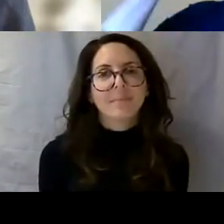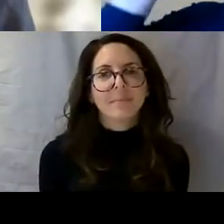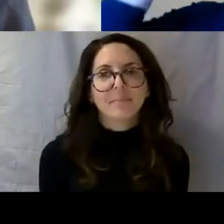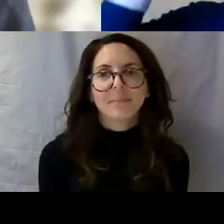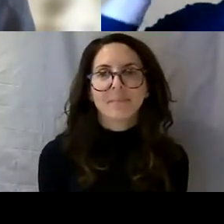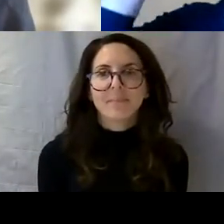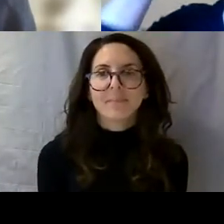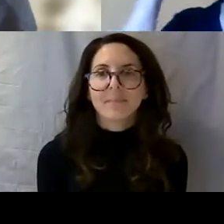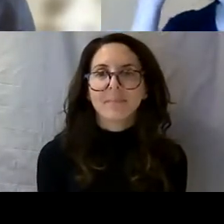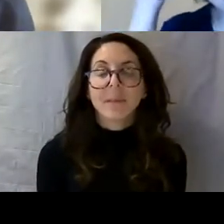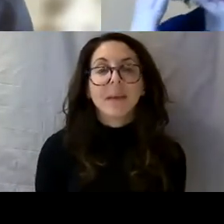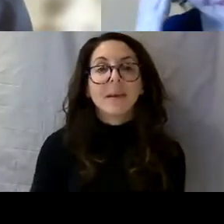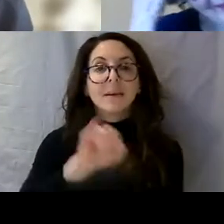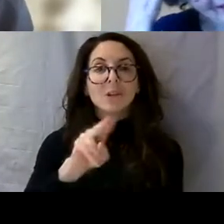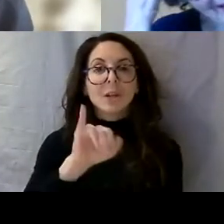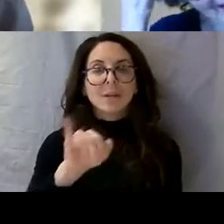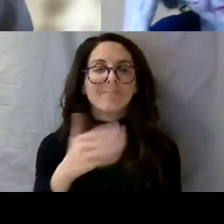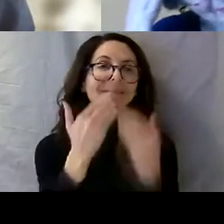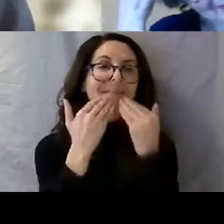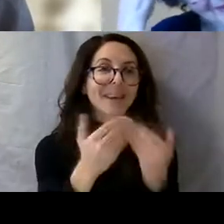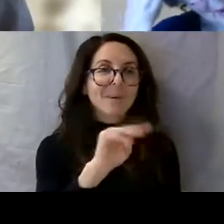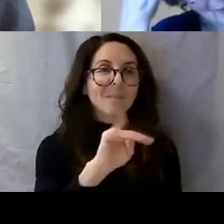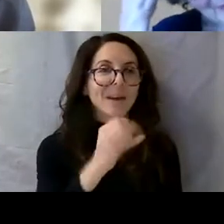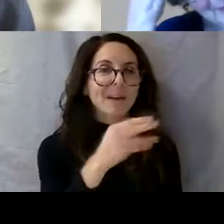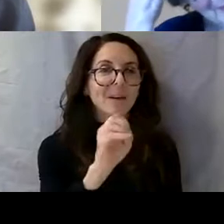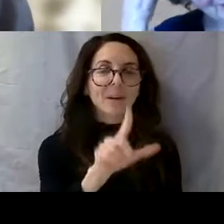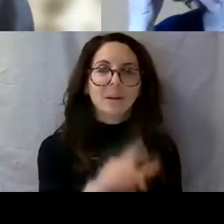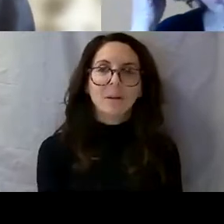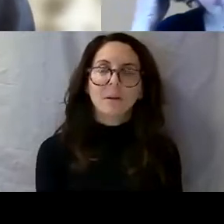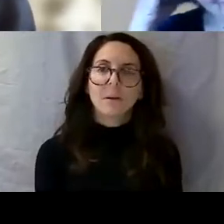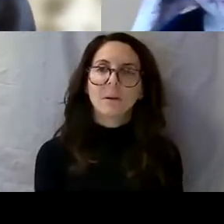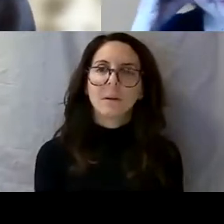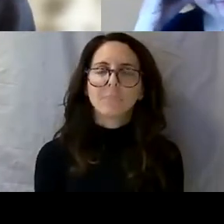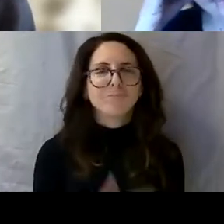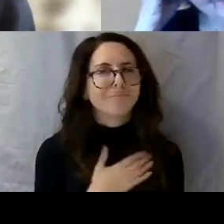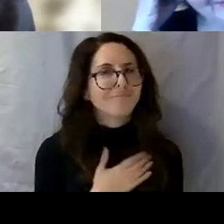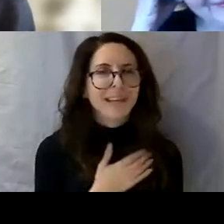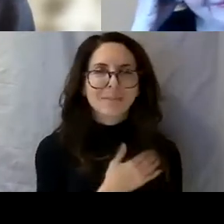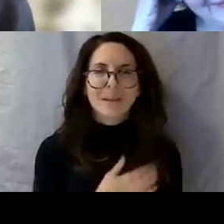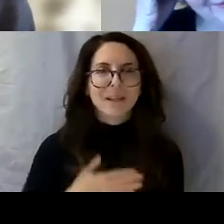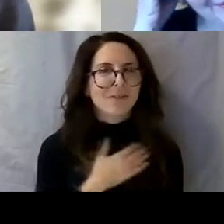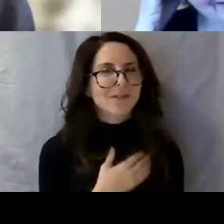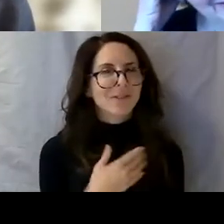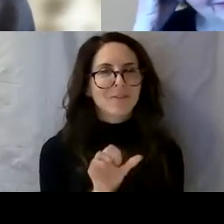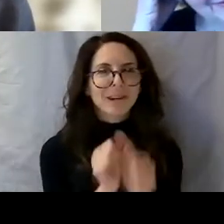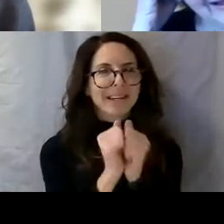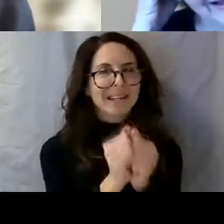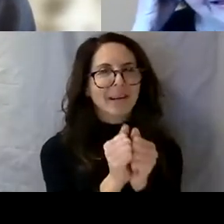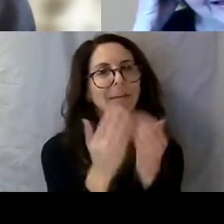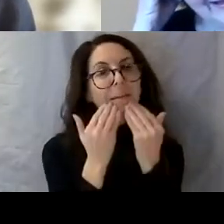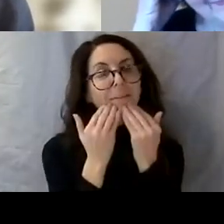Okay, thank you, Michael. And it's always been a pleasure working with you. So thank you for that